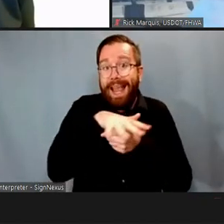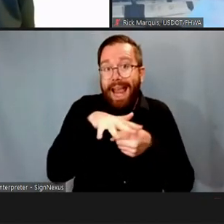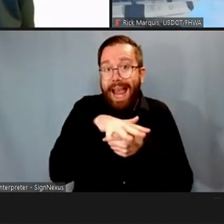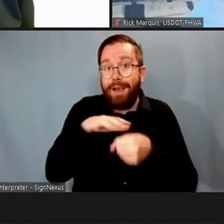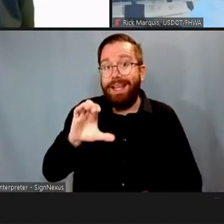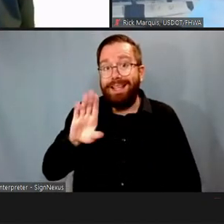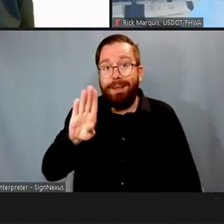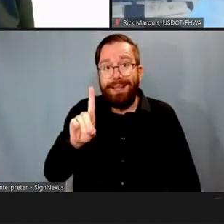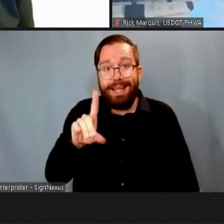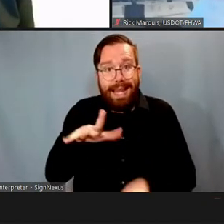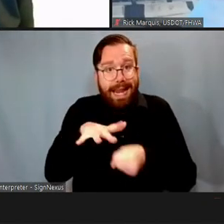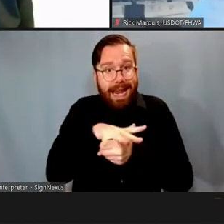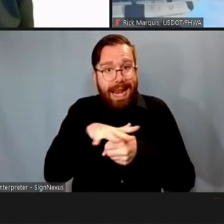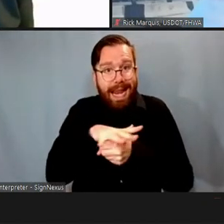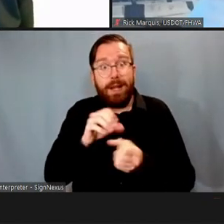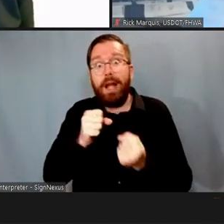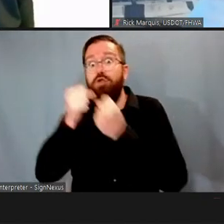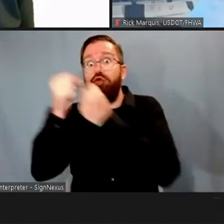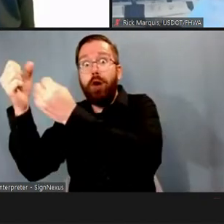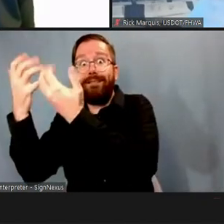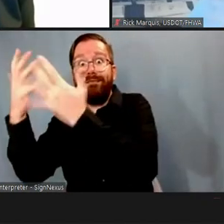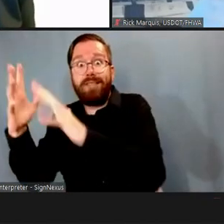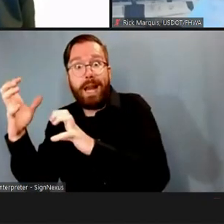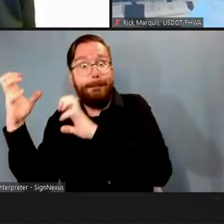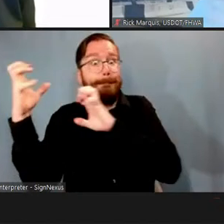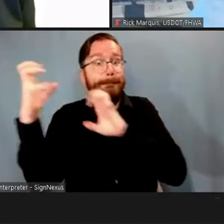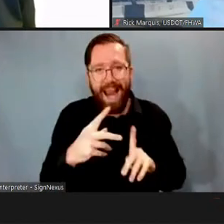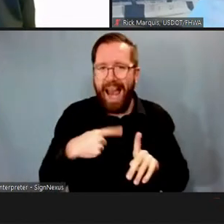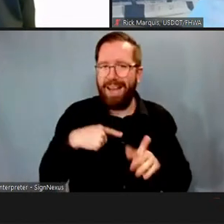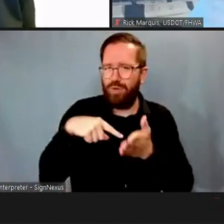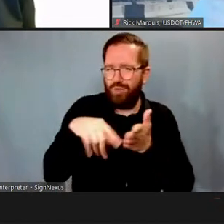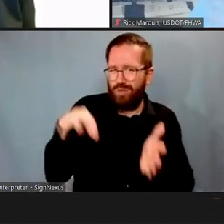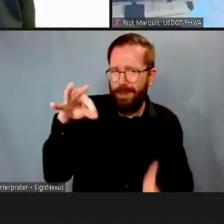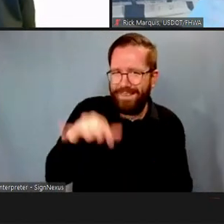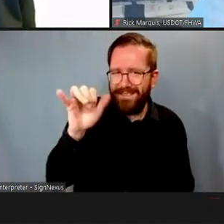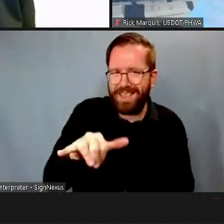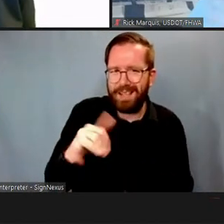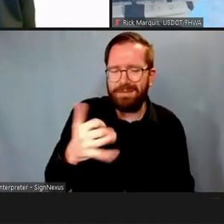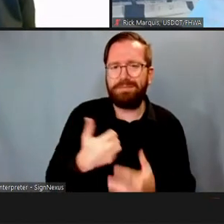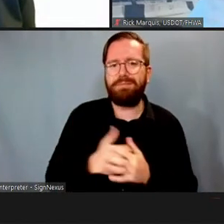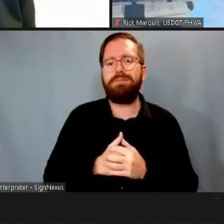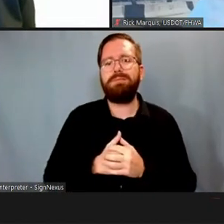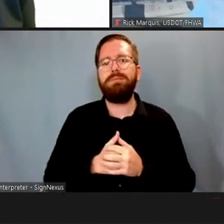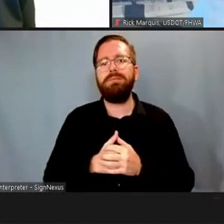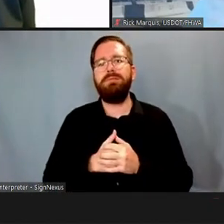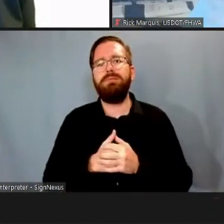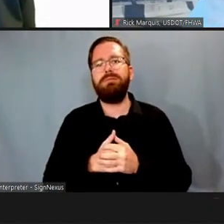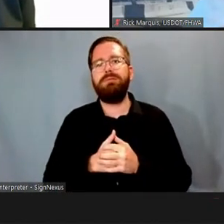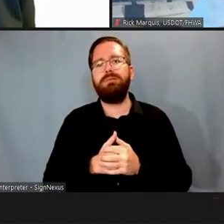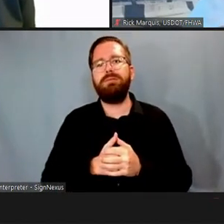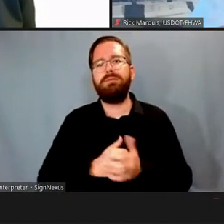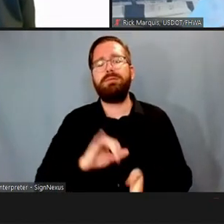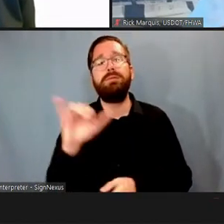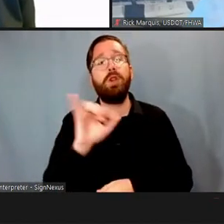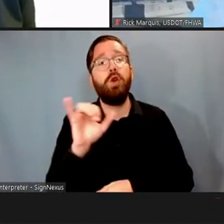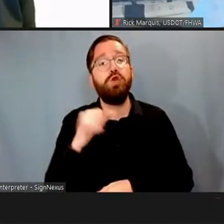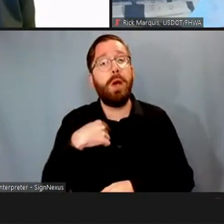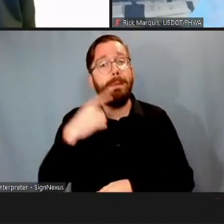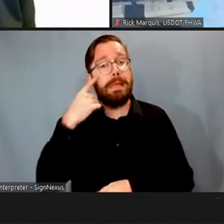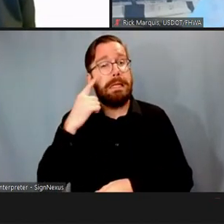the purpose is to reduce congestion has any consideration been given to restricting commercial